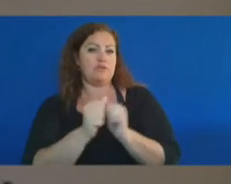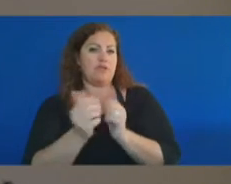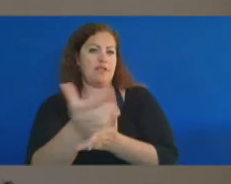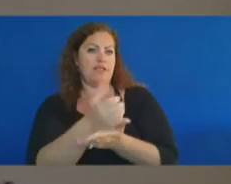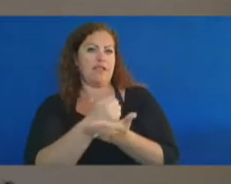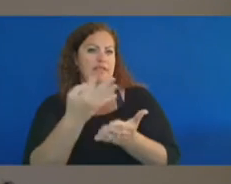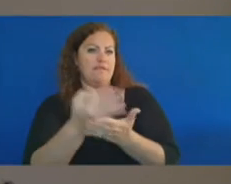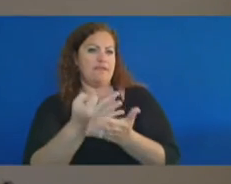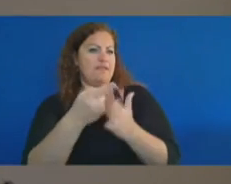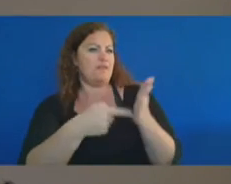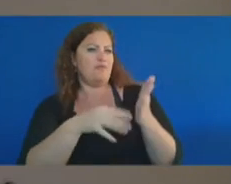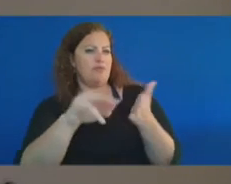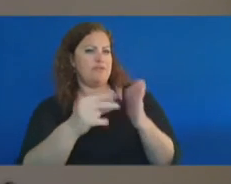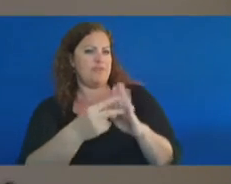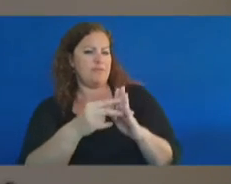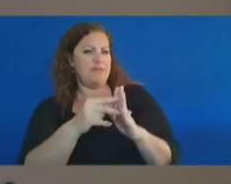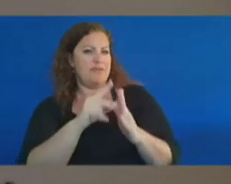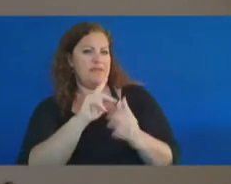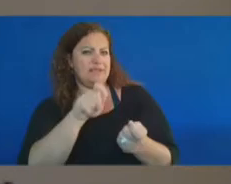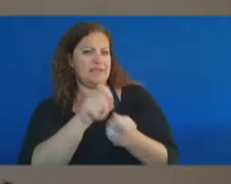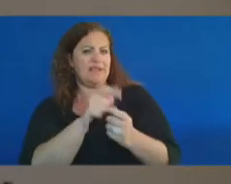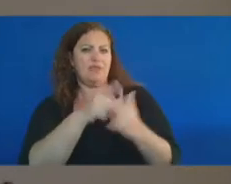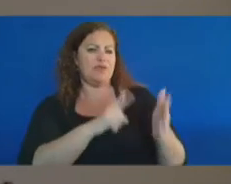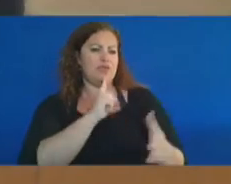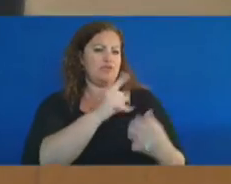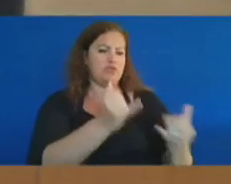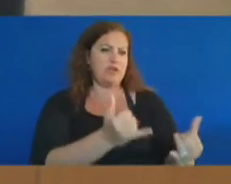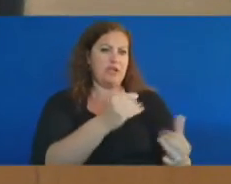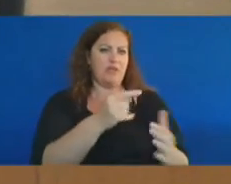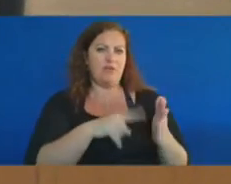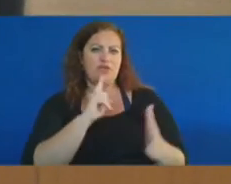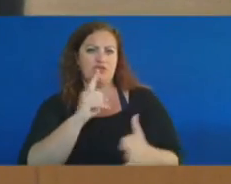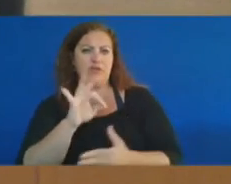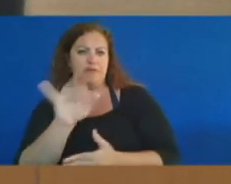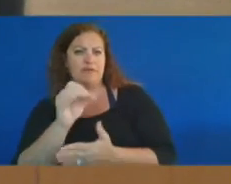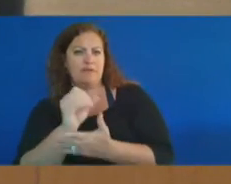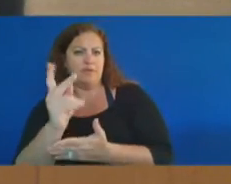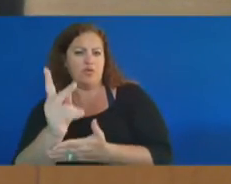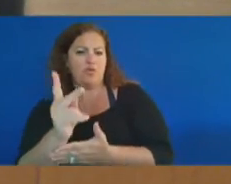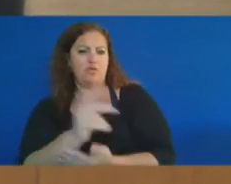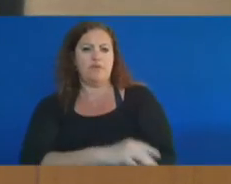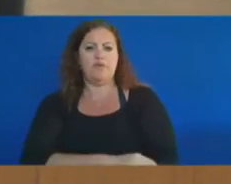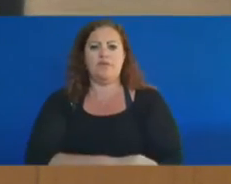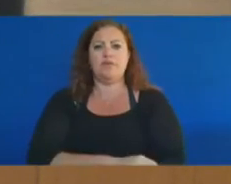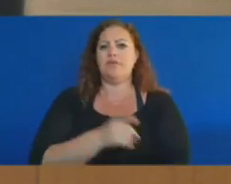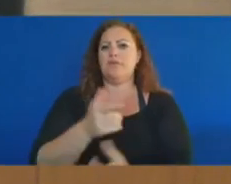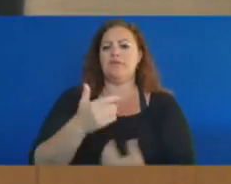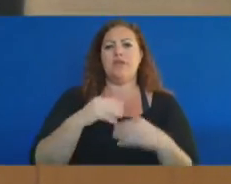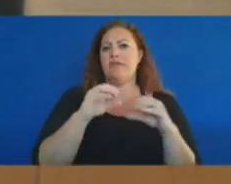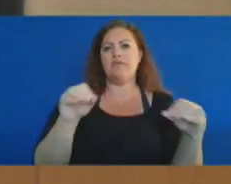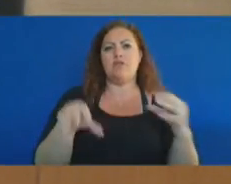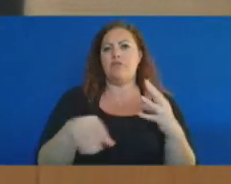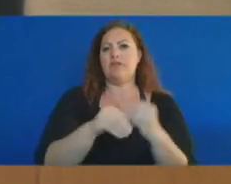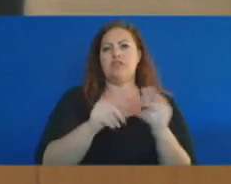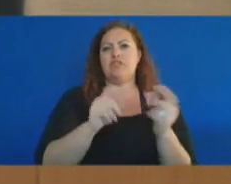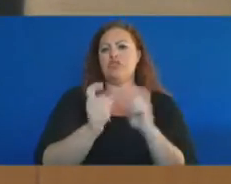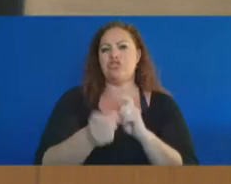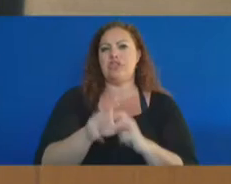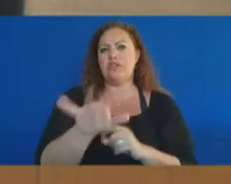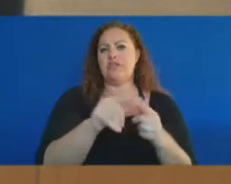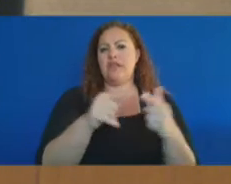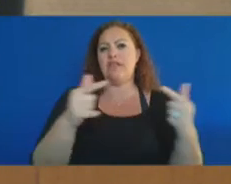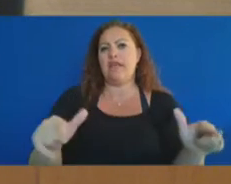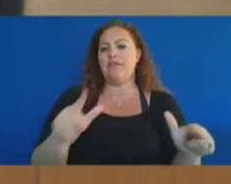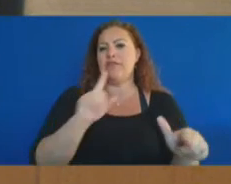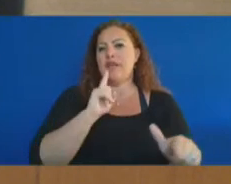mean what's true today and what will be true if this is approved um there's no additional change this language actually was